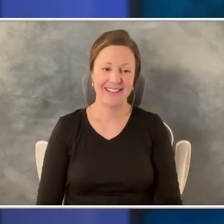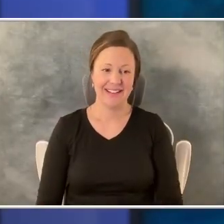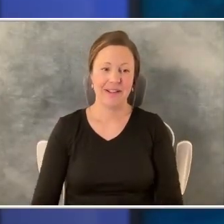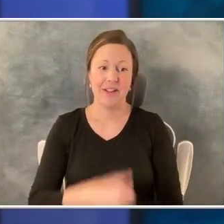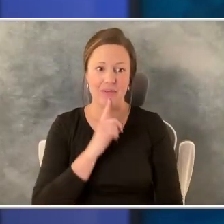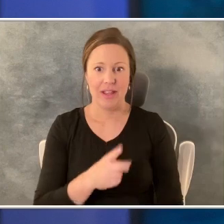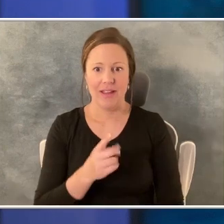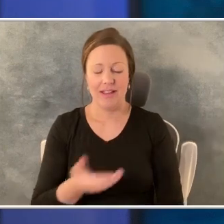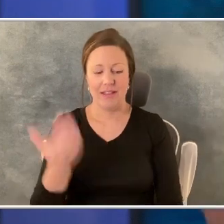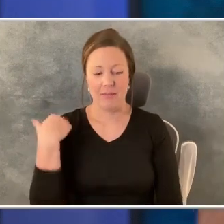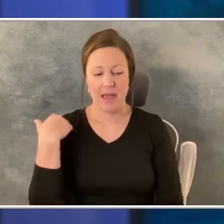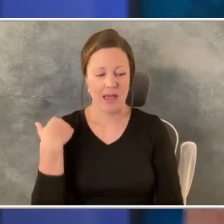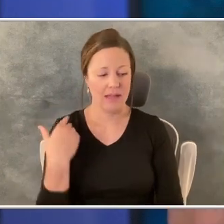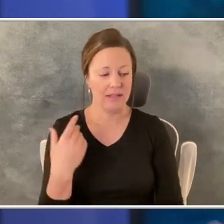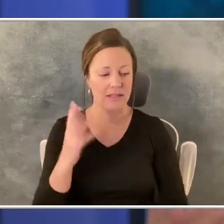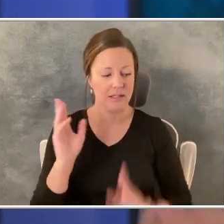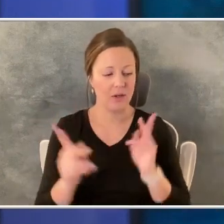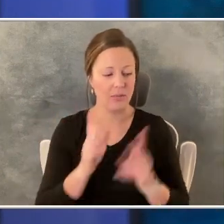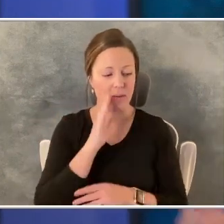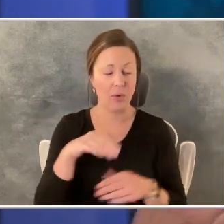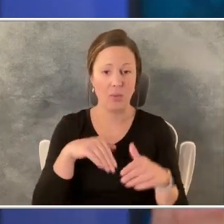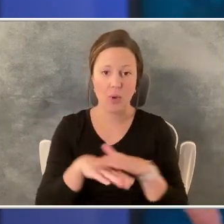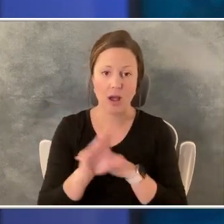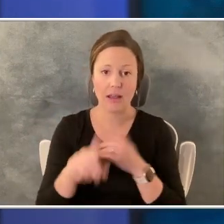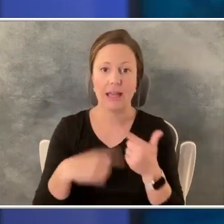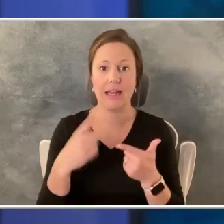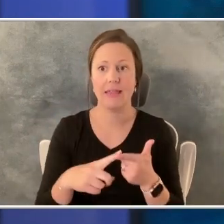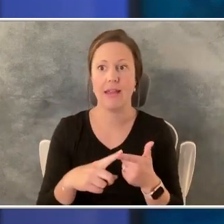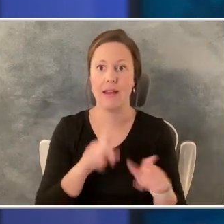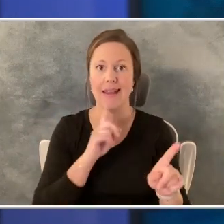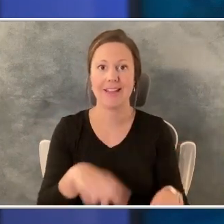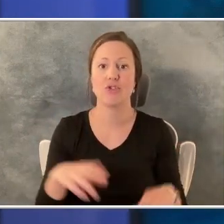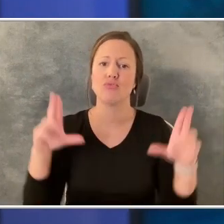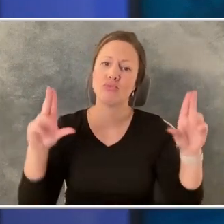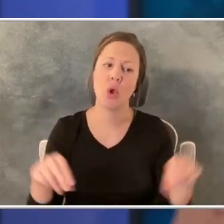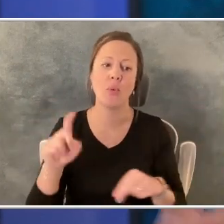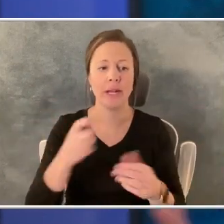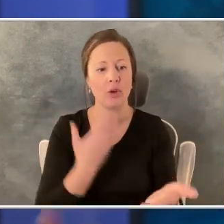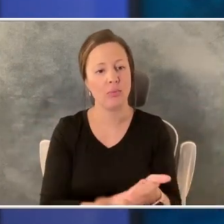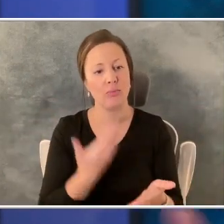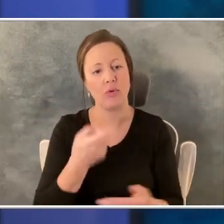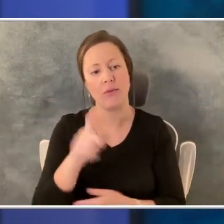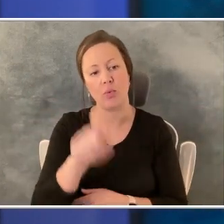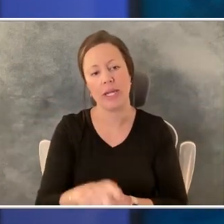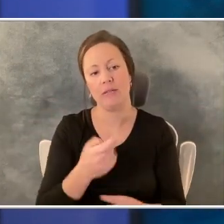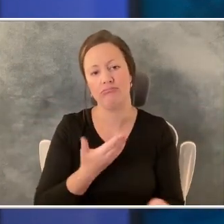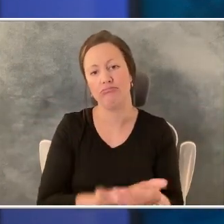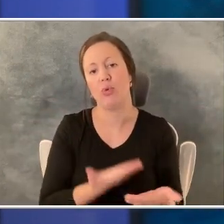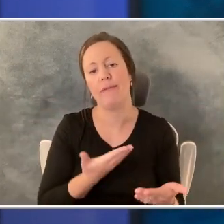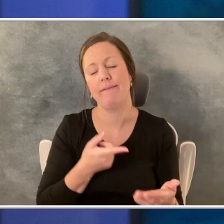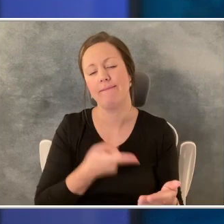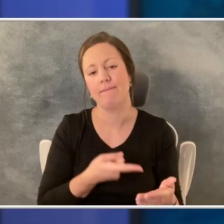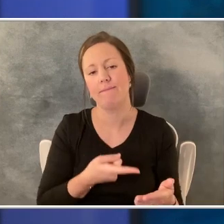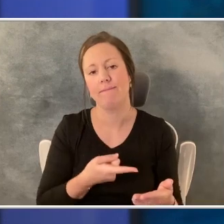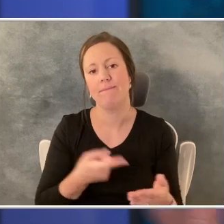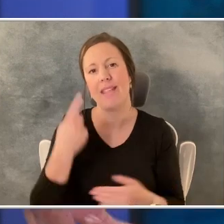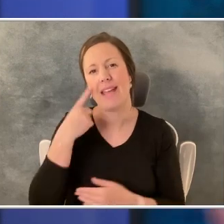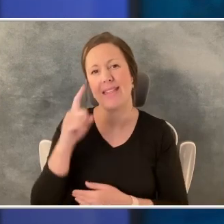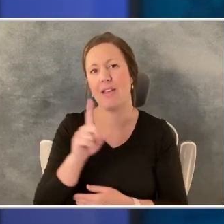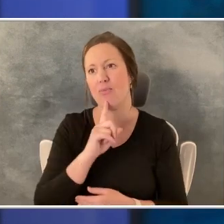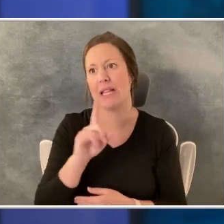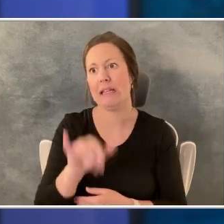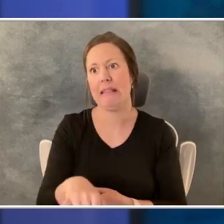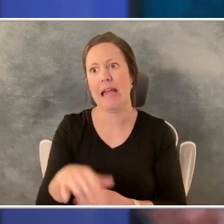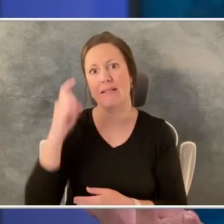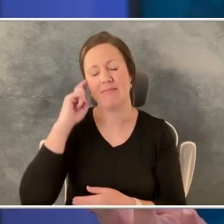think people would walk in and the answer was no, no, no. Prove to me you deserve this. Prove to me. And I think we got to change that kind of mantra. It